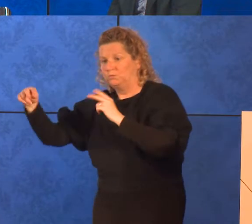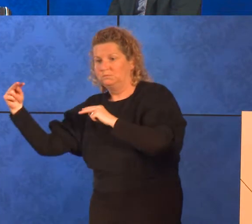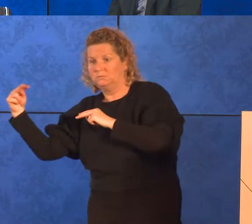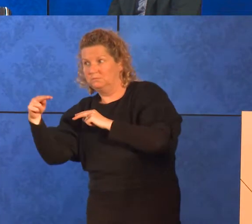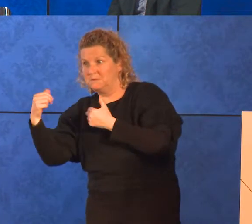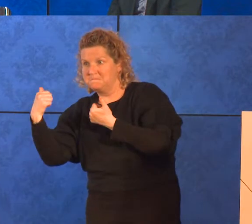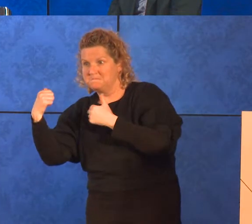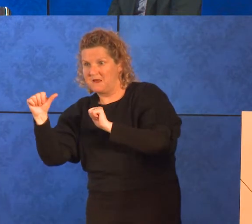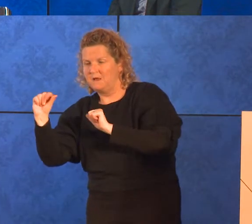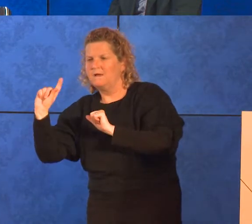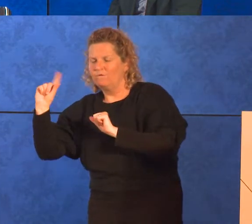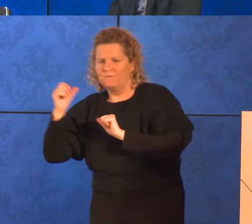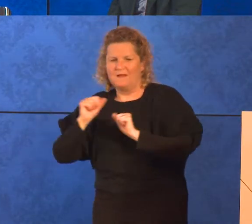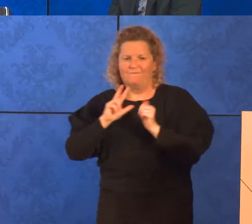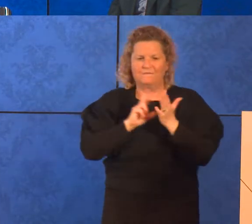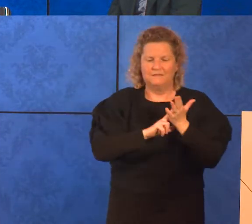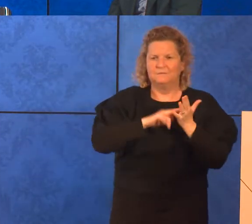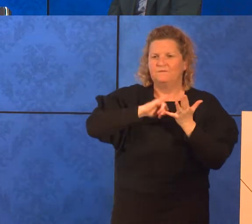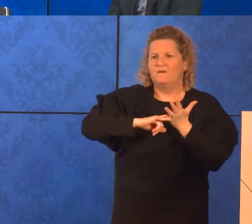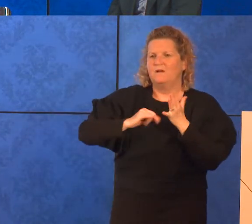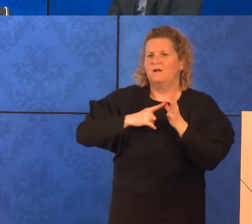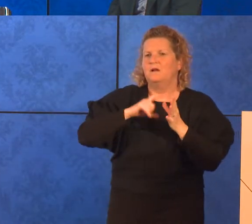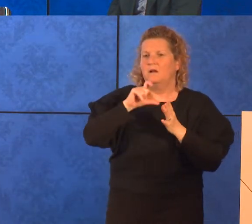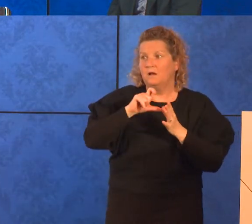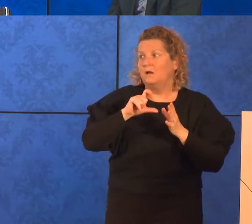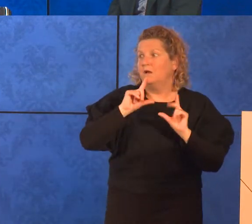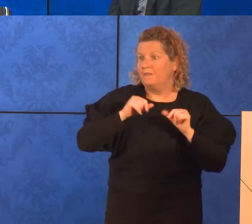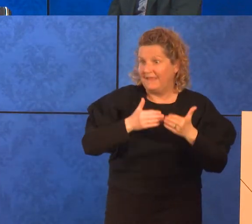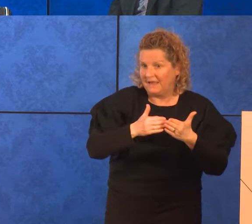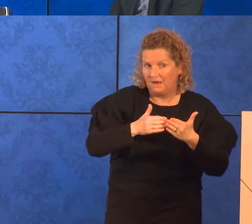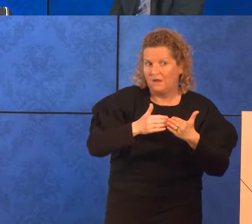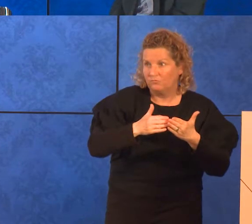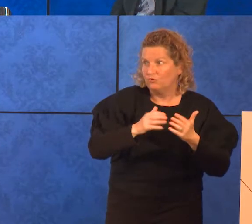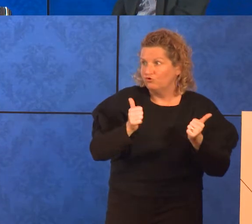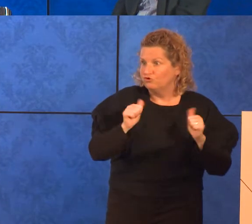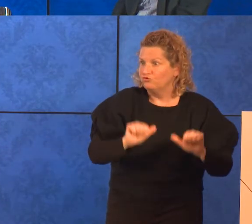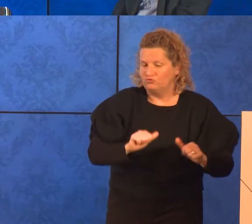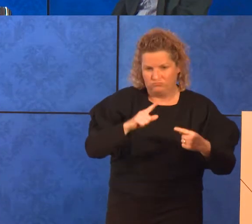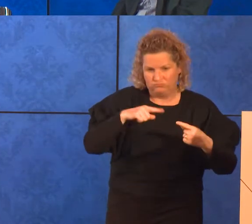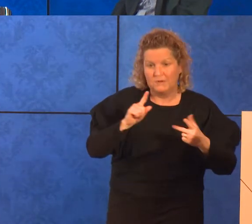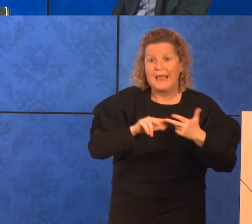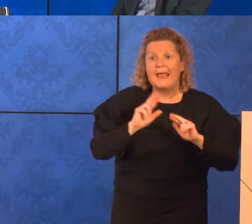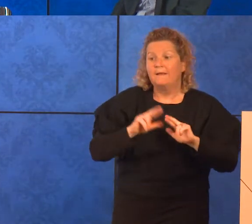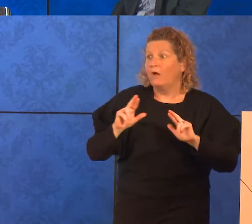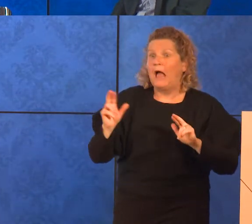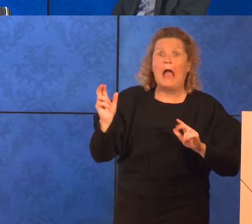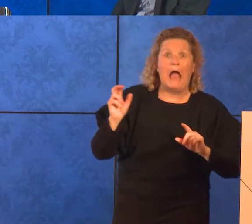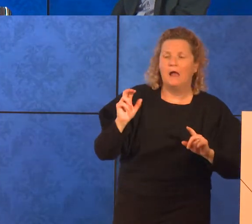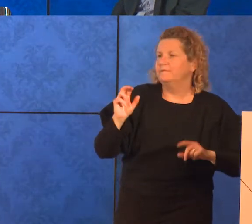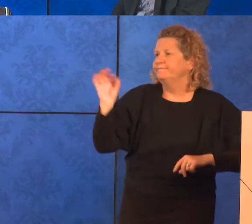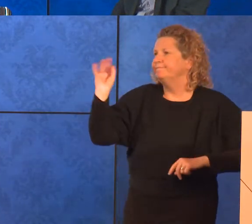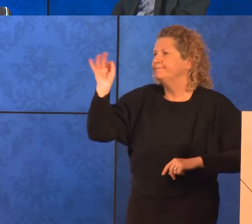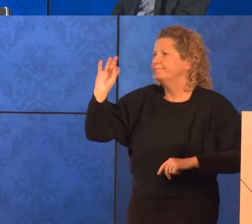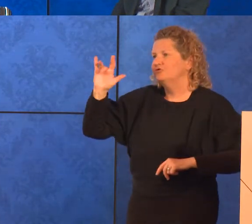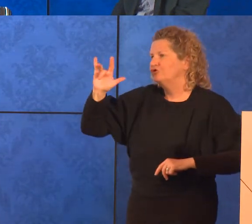that needed to go through the Victim Survivor Advisory Council to be literally ticked off. So if we weren't happy with what we saw, we simply would say